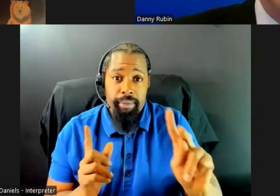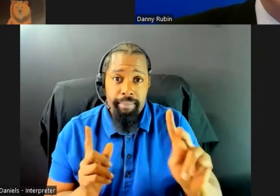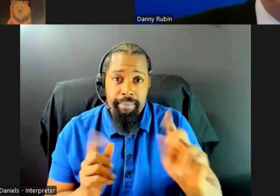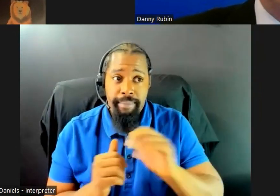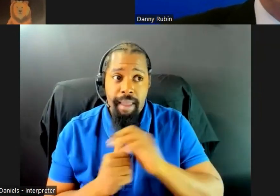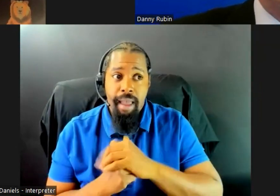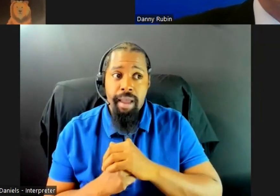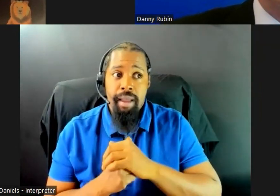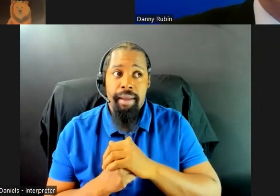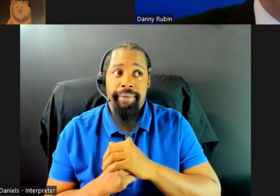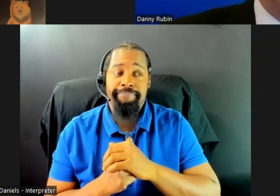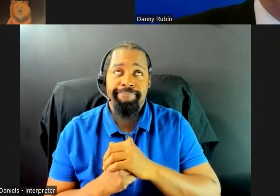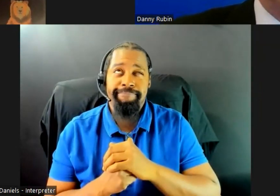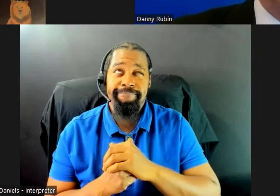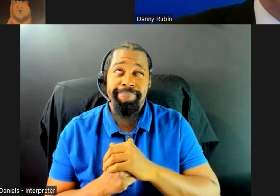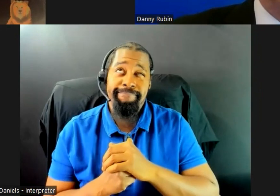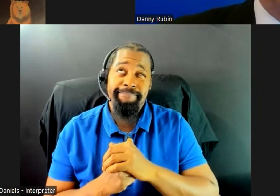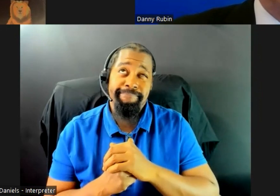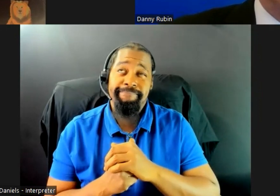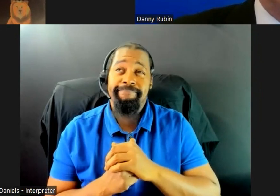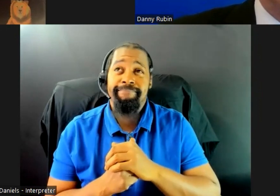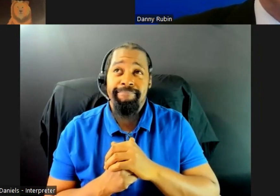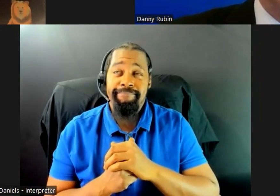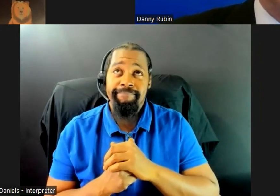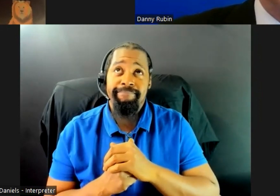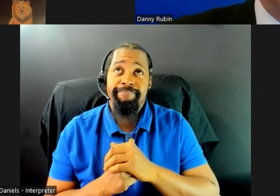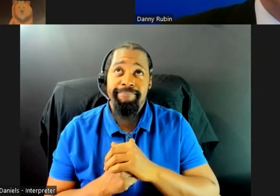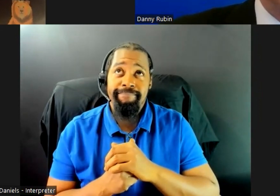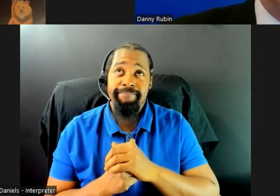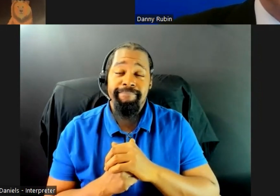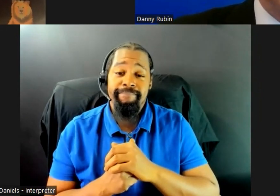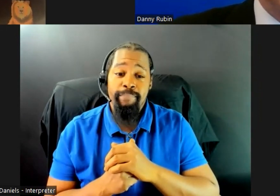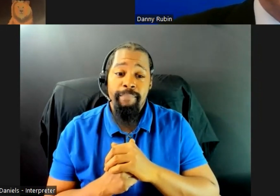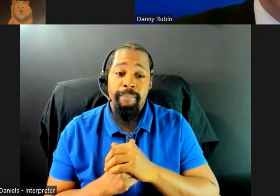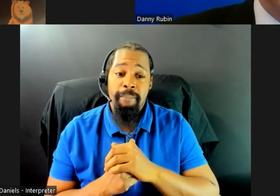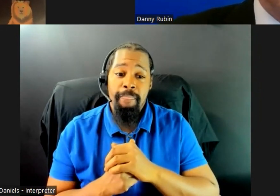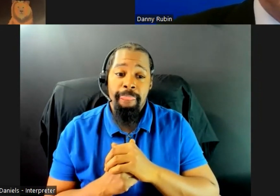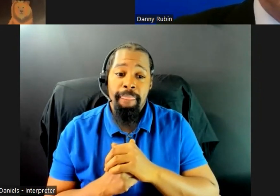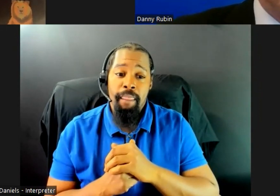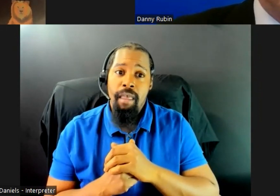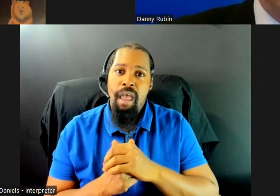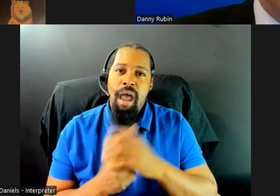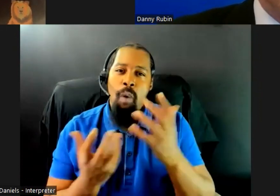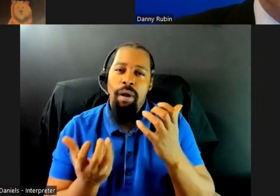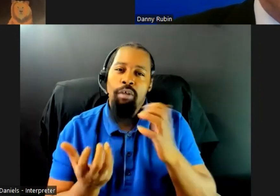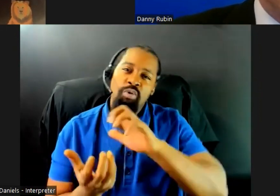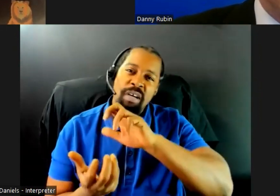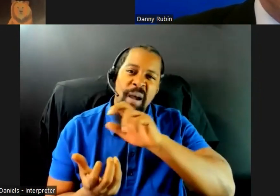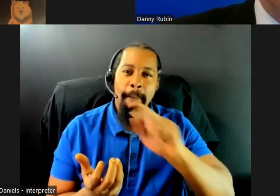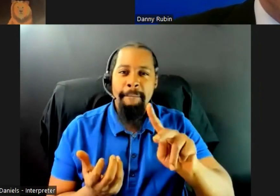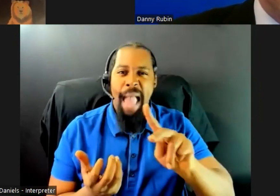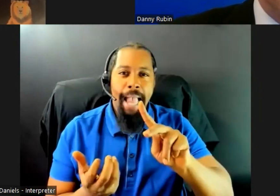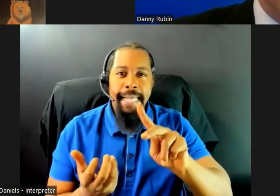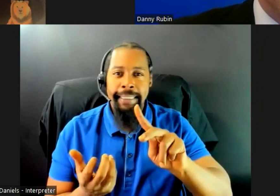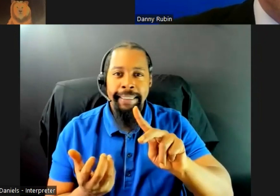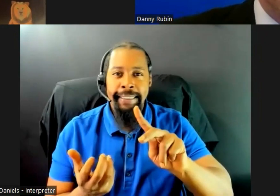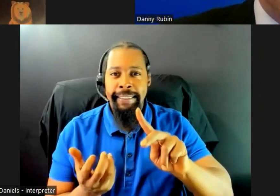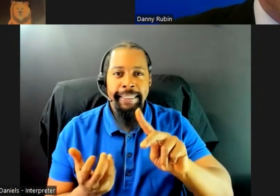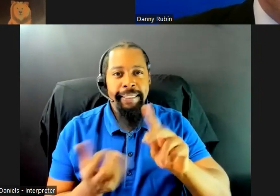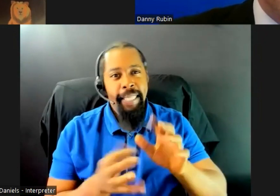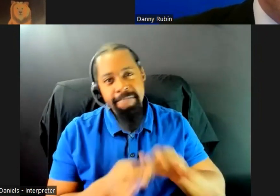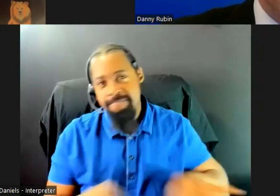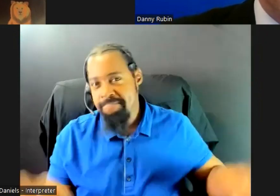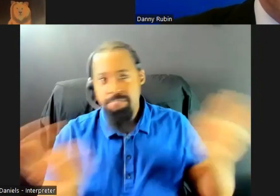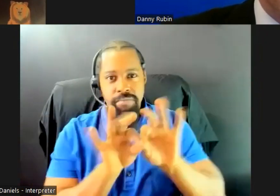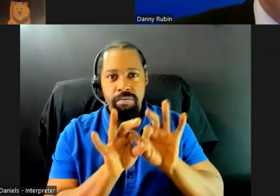that was really coming back with a bang. We started with a very